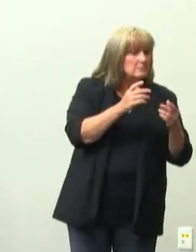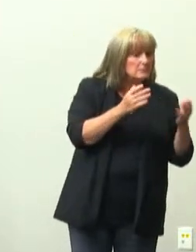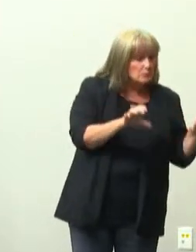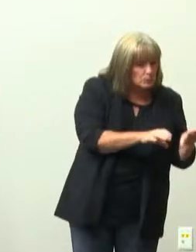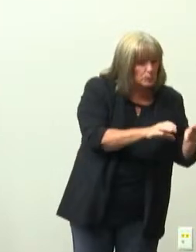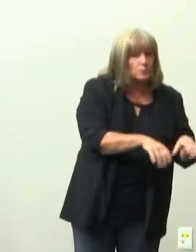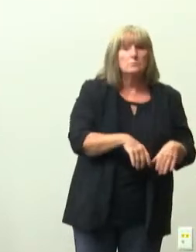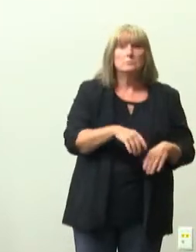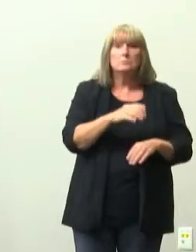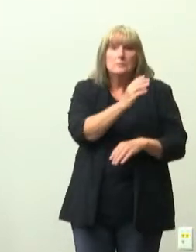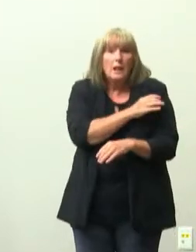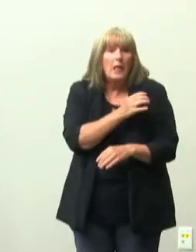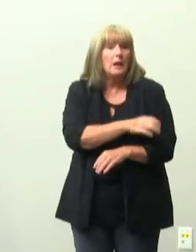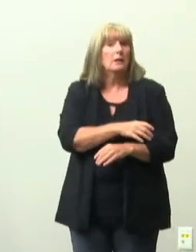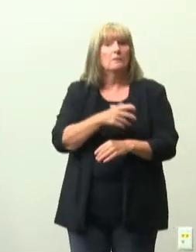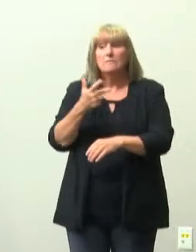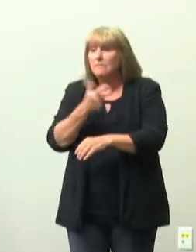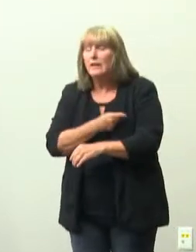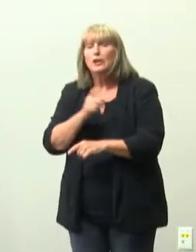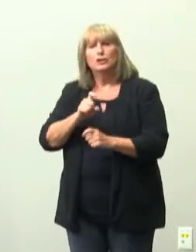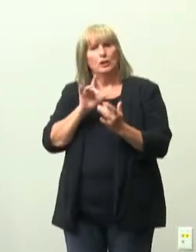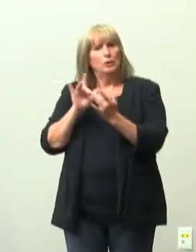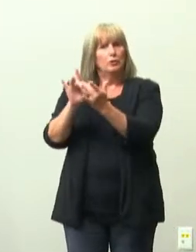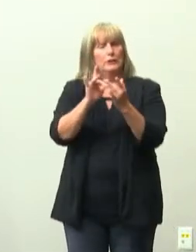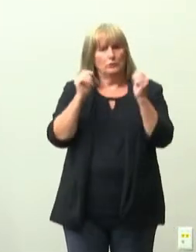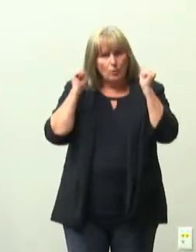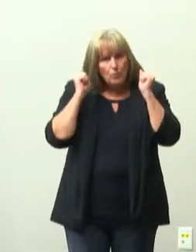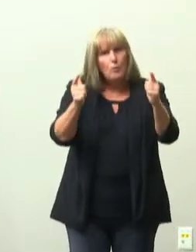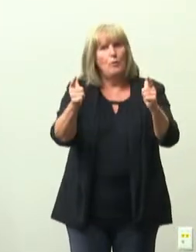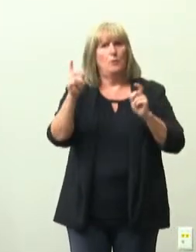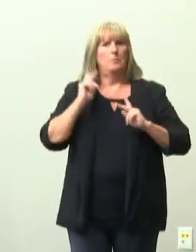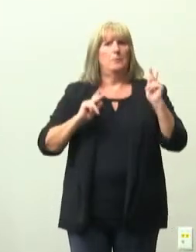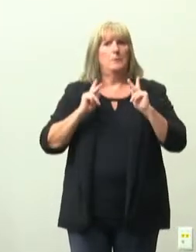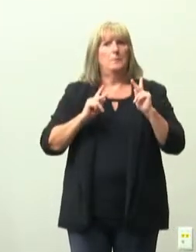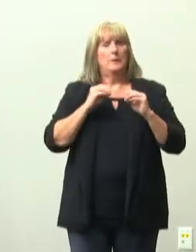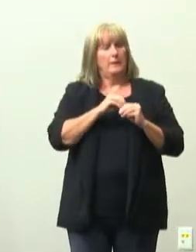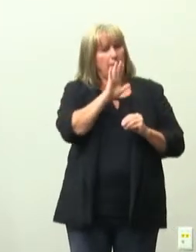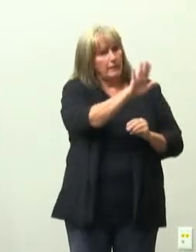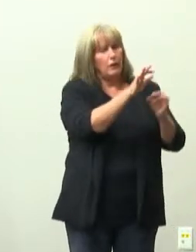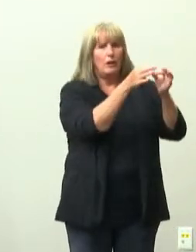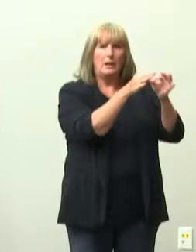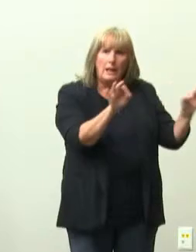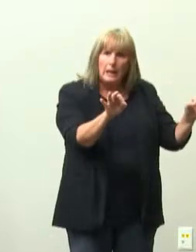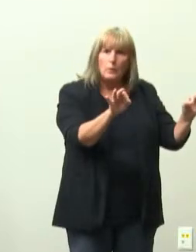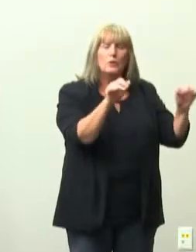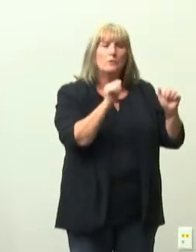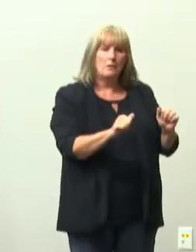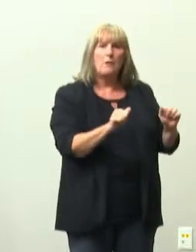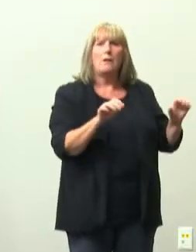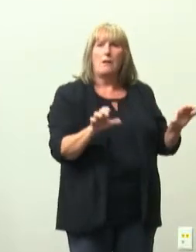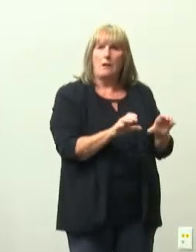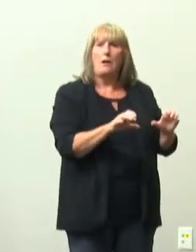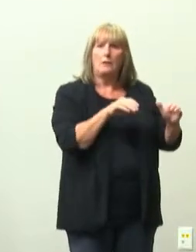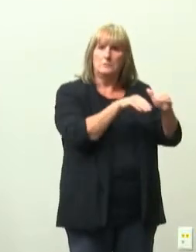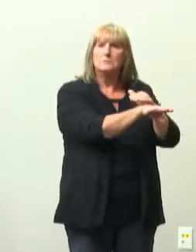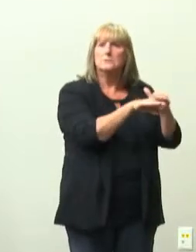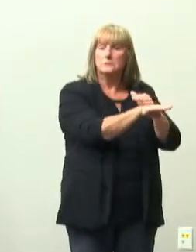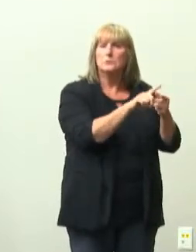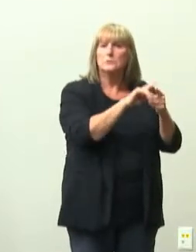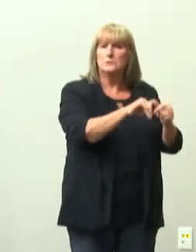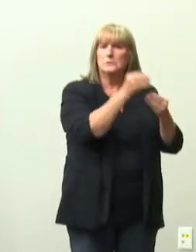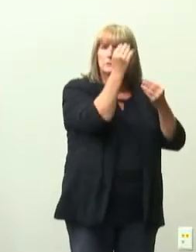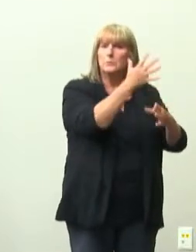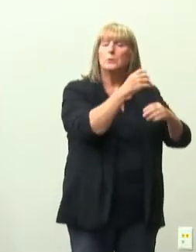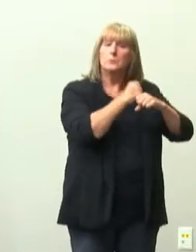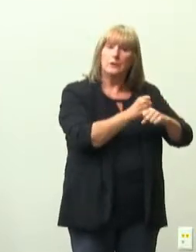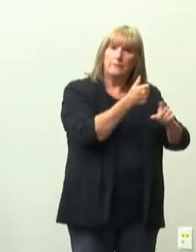clinic locations, should reach all members of the community in a way that they are able to understand and act on that information to help protect themselves,